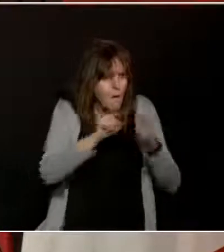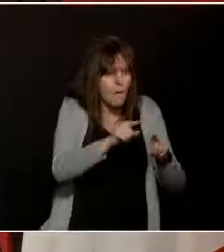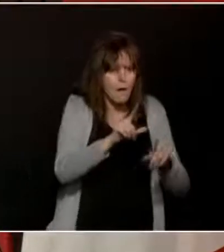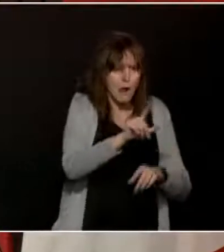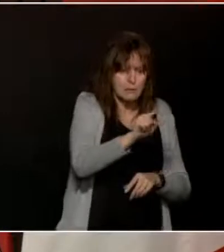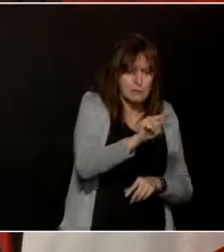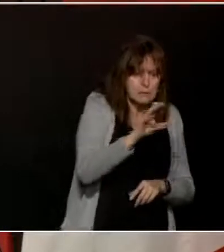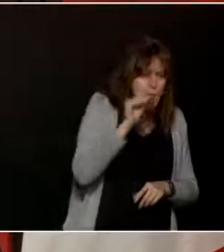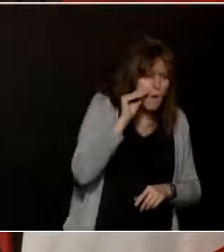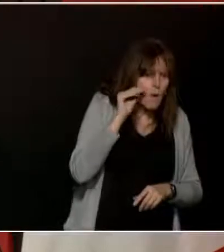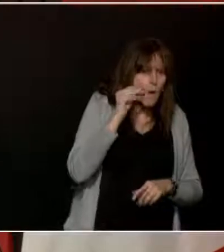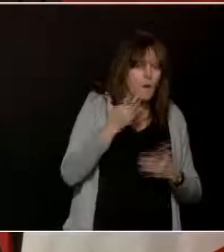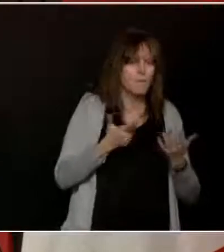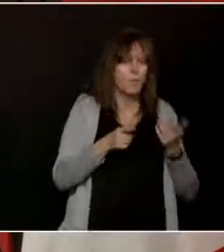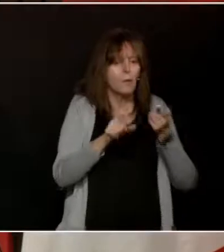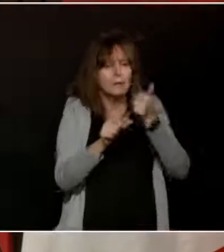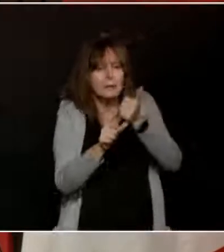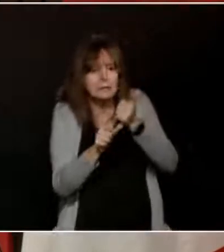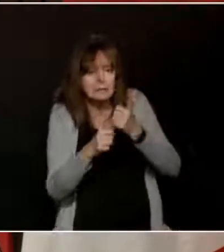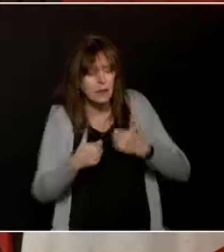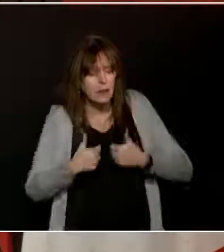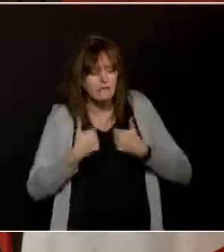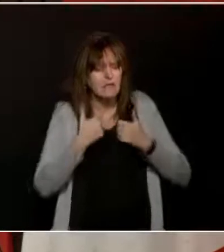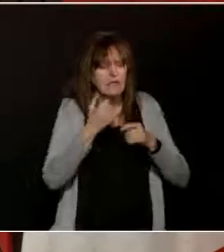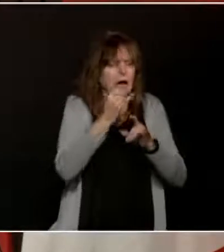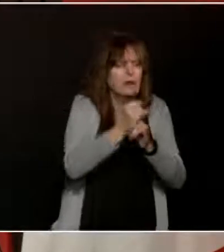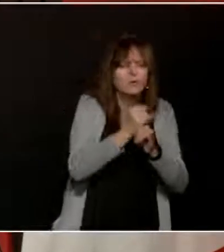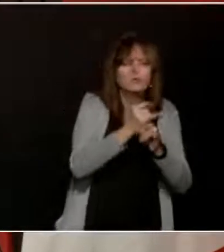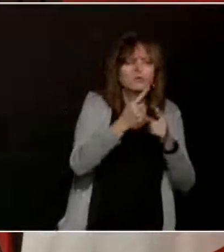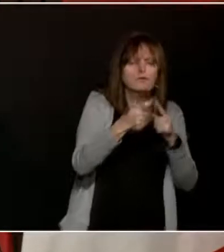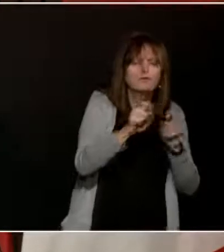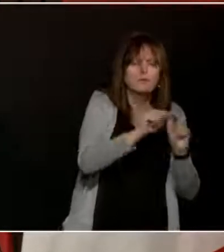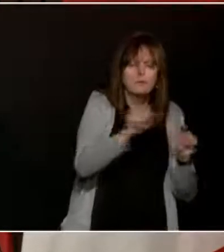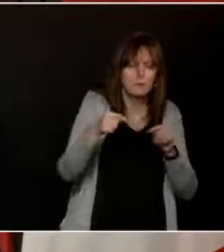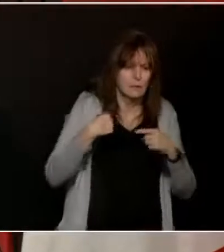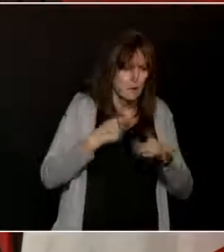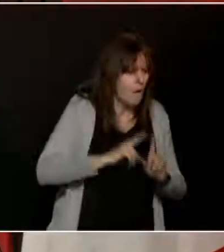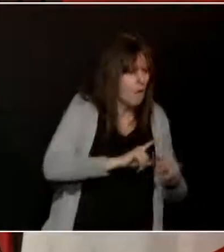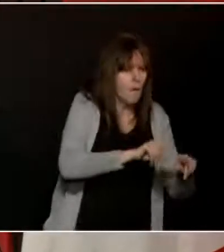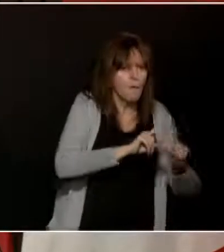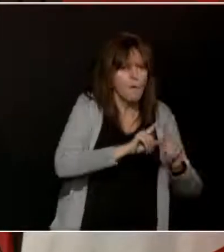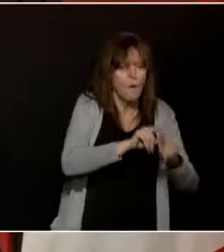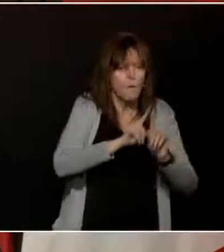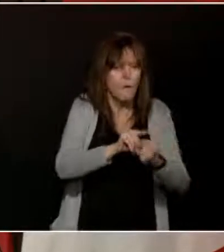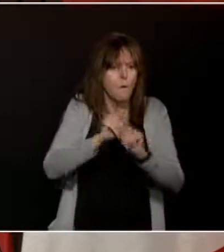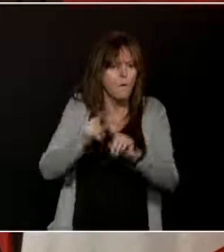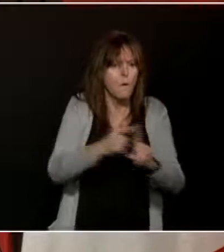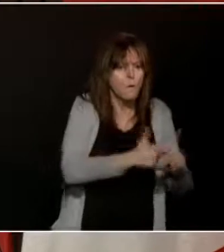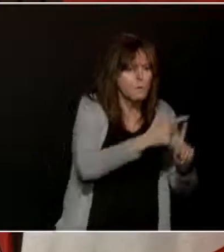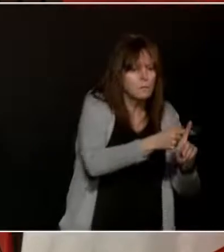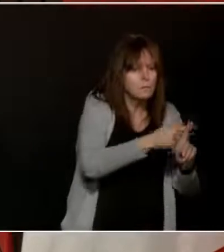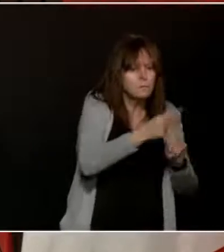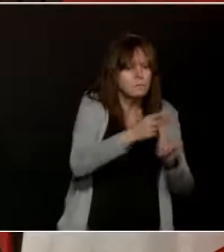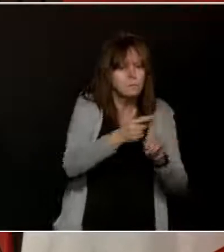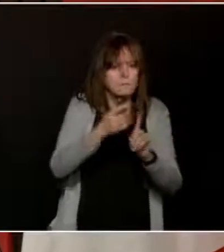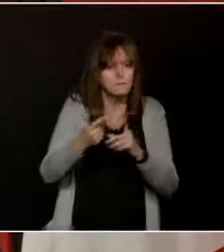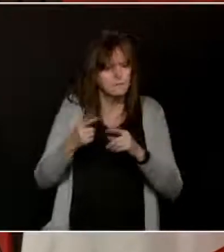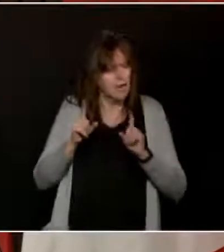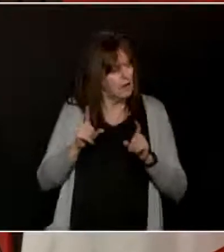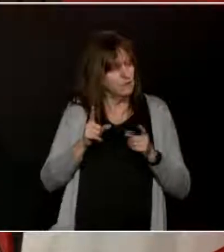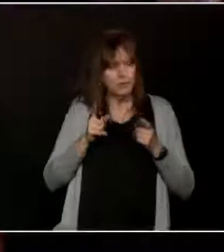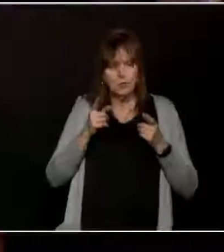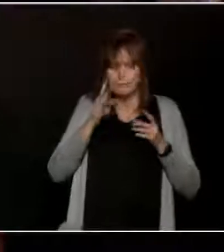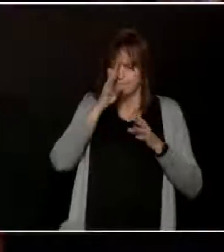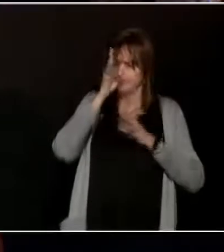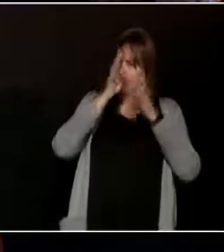living facilities, and we're continuing to do that. And as we're doing that, we're looking for innovative approaches, as you've described.